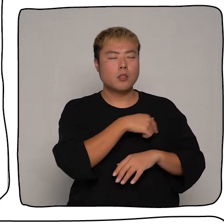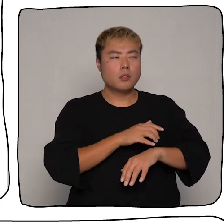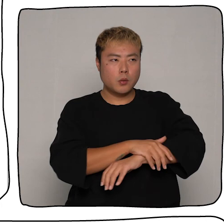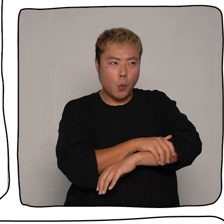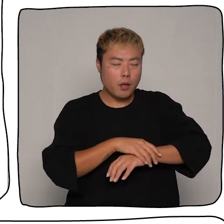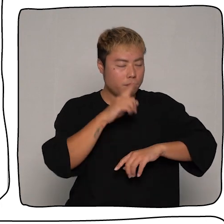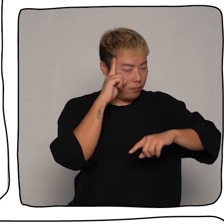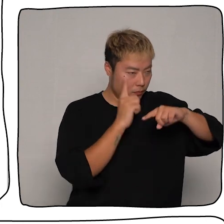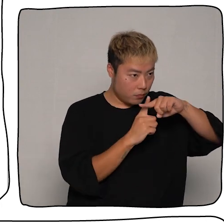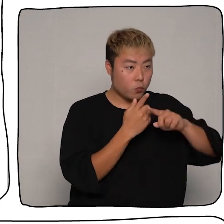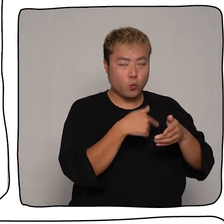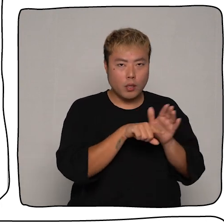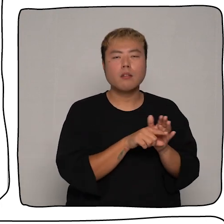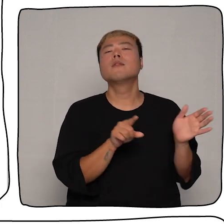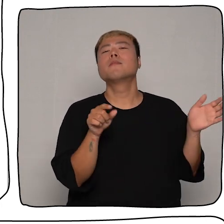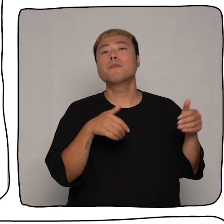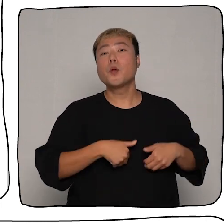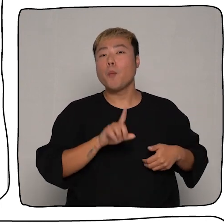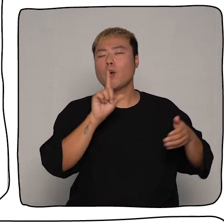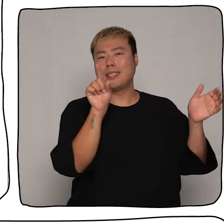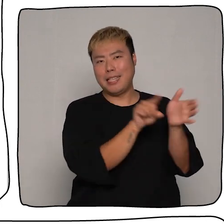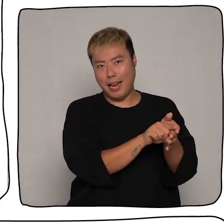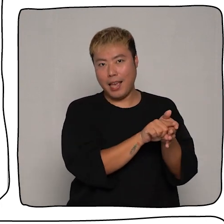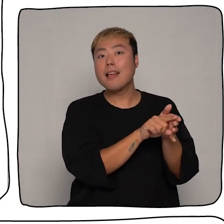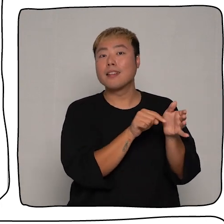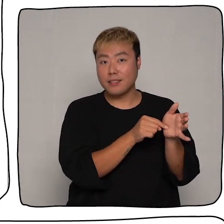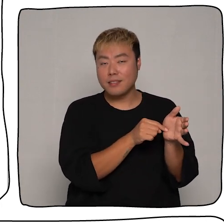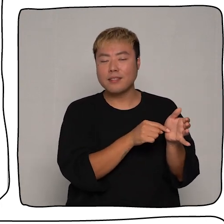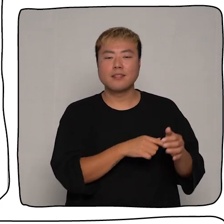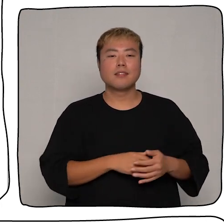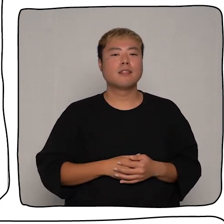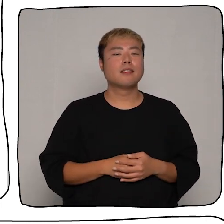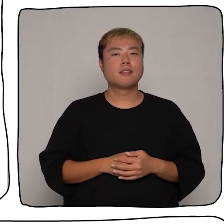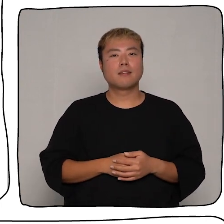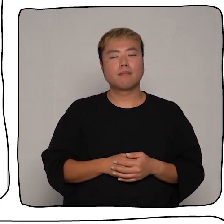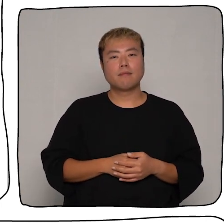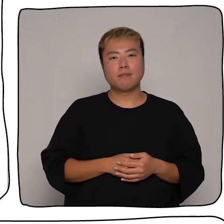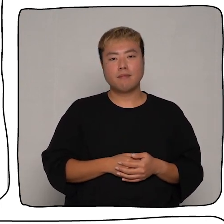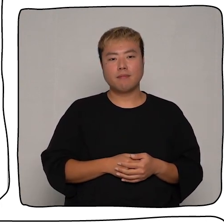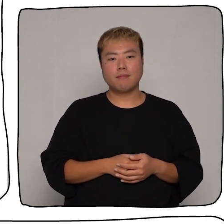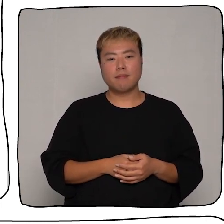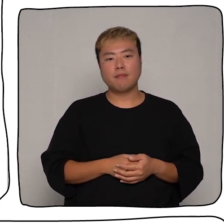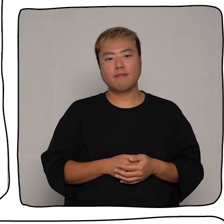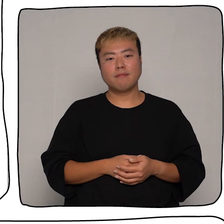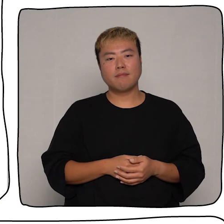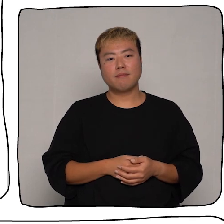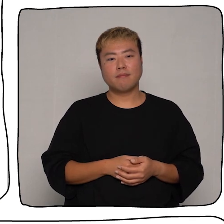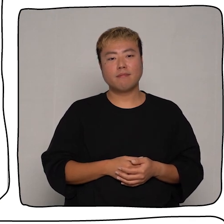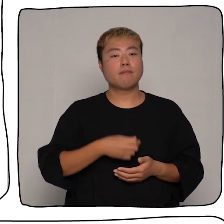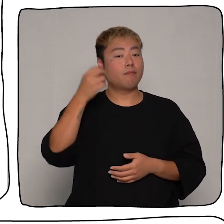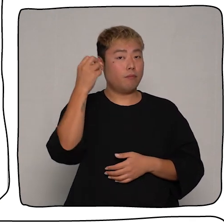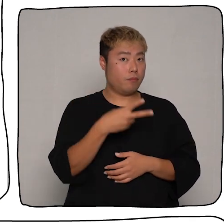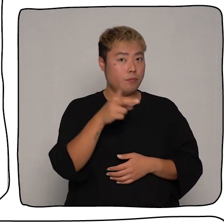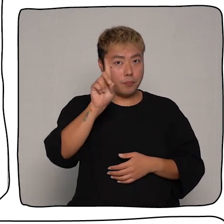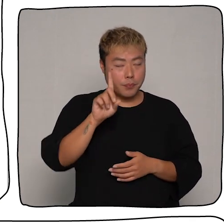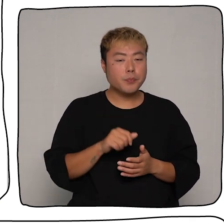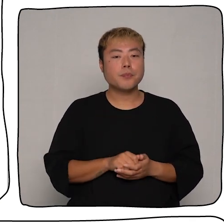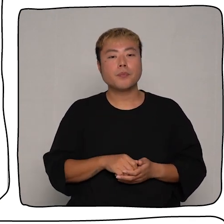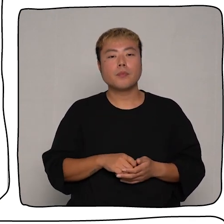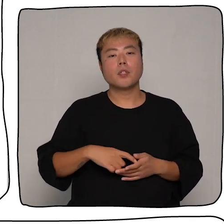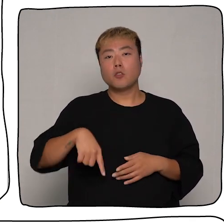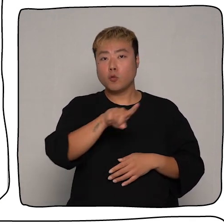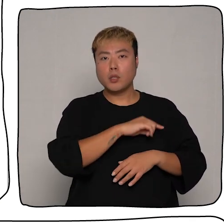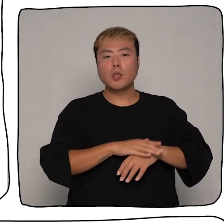was trust. This is also very indispensable for good touch. And lastly,